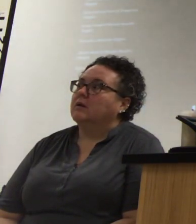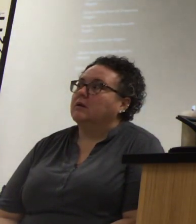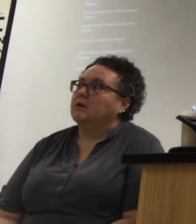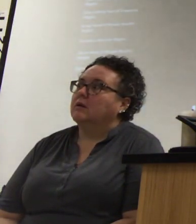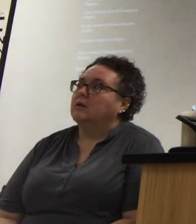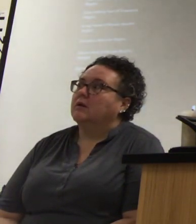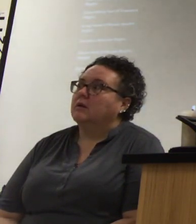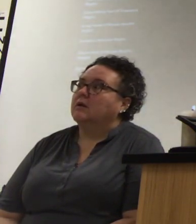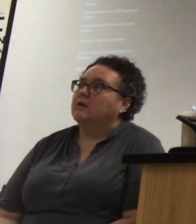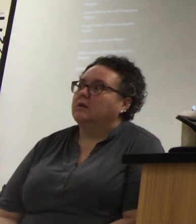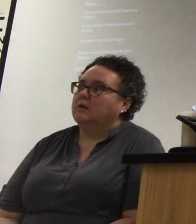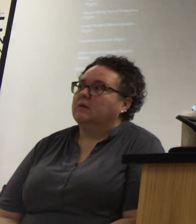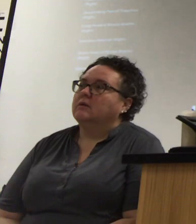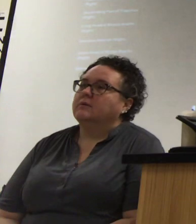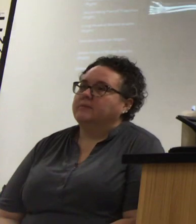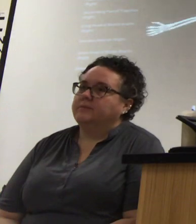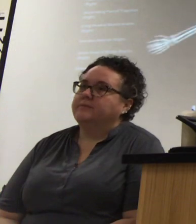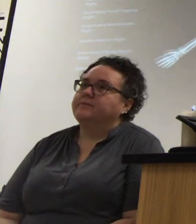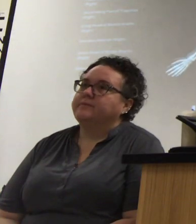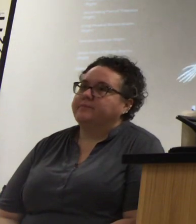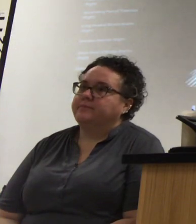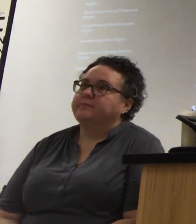front.